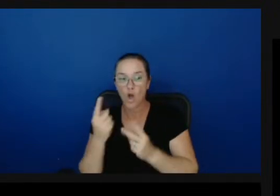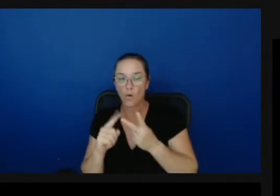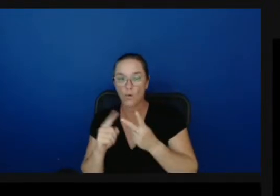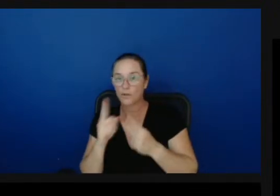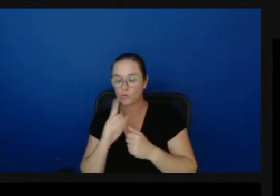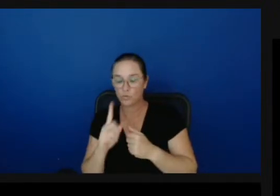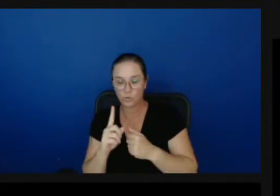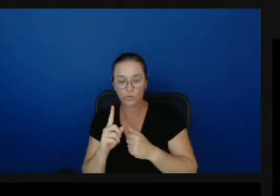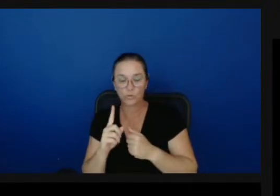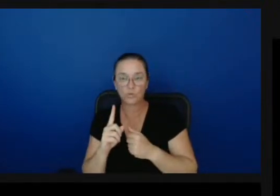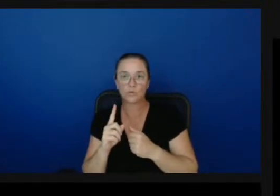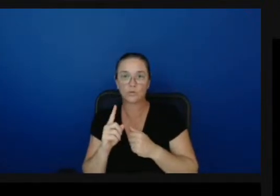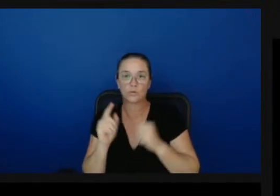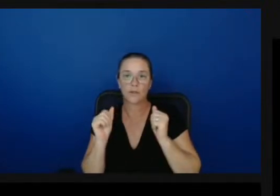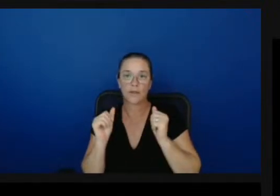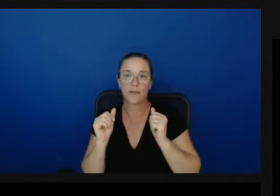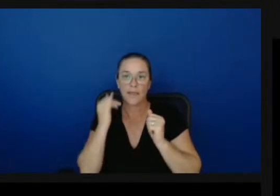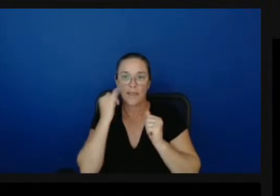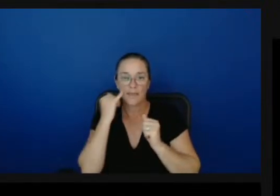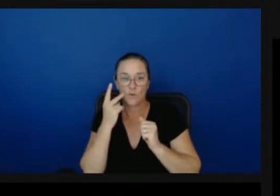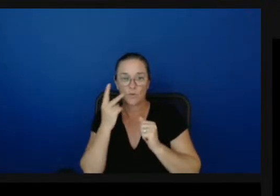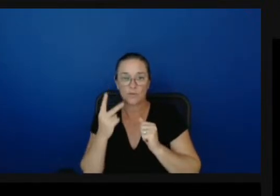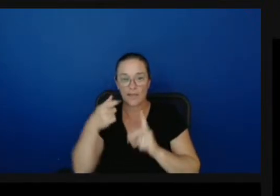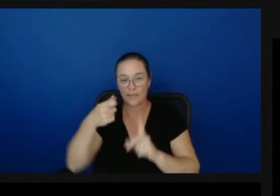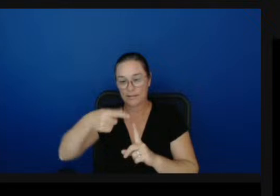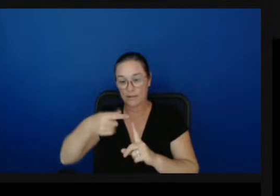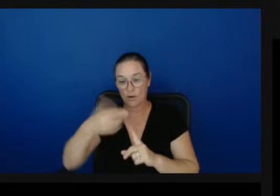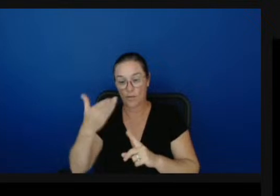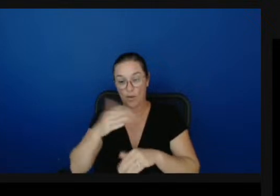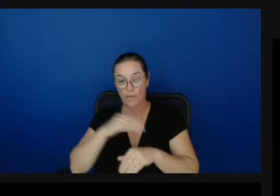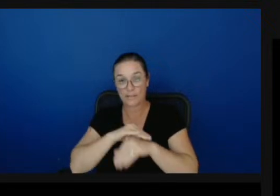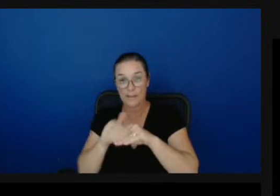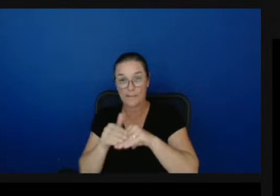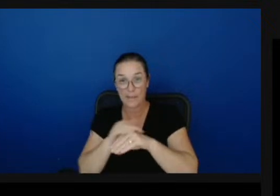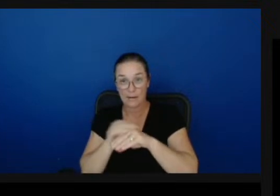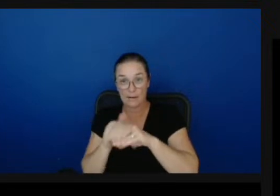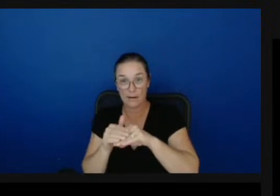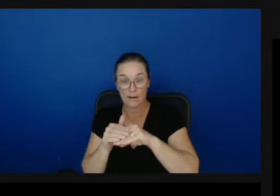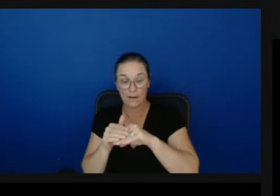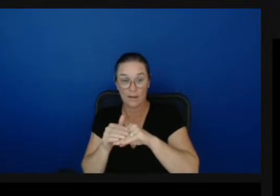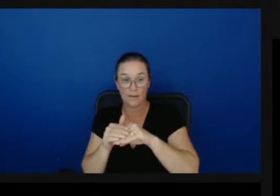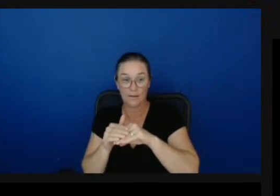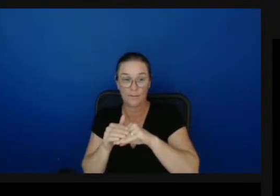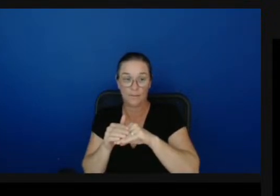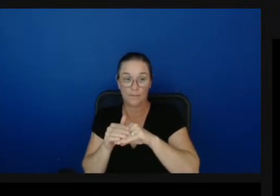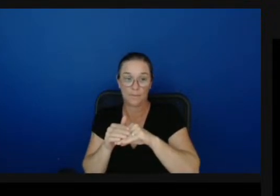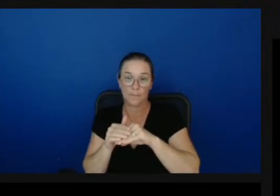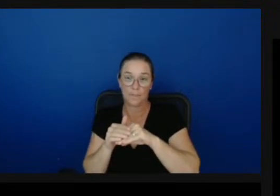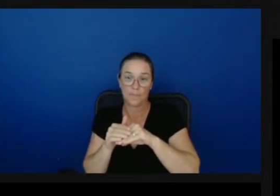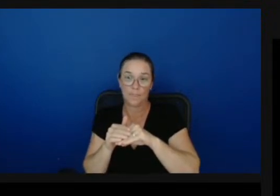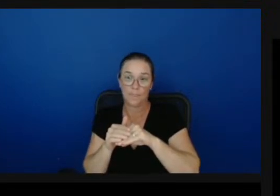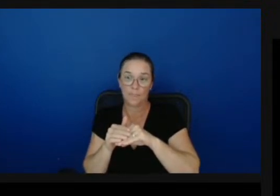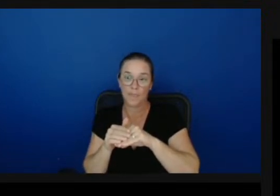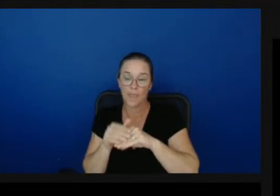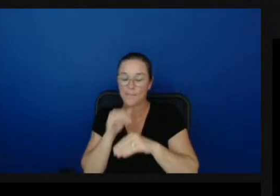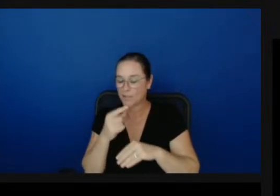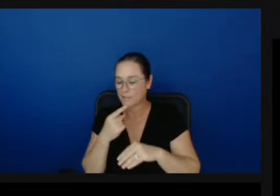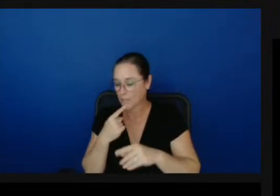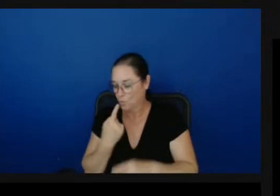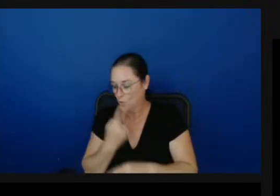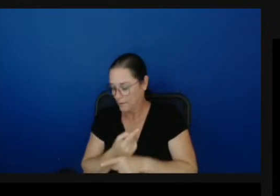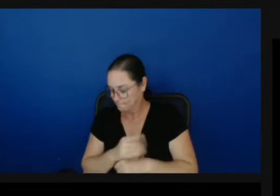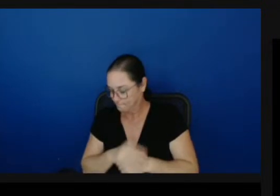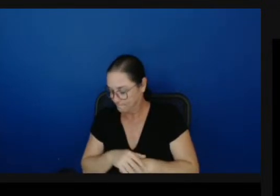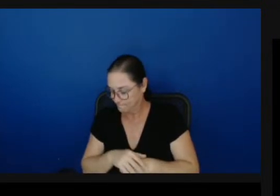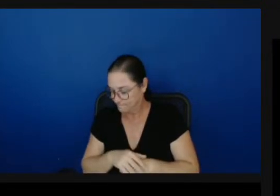see a signal at the summit, well, I'm not saying this quite right.